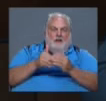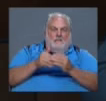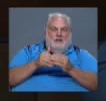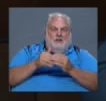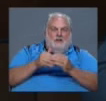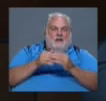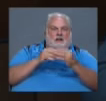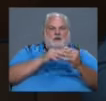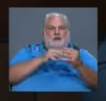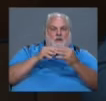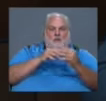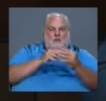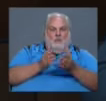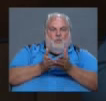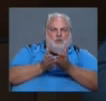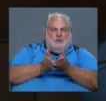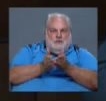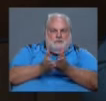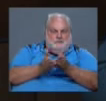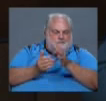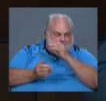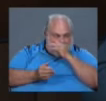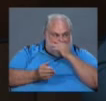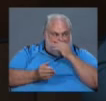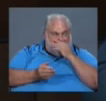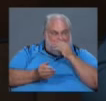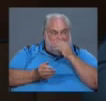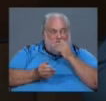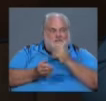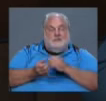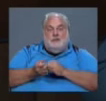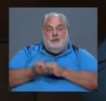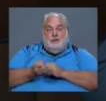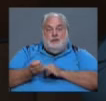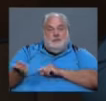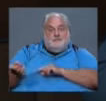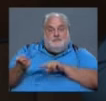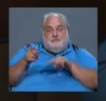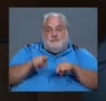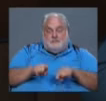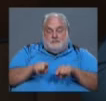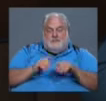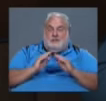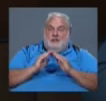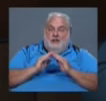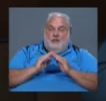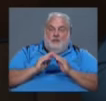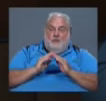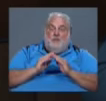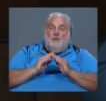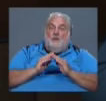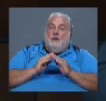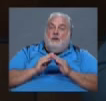military warfare on the high seas. And so he came to town, and we had a presentation